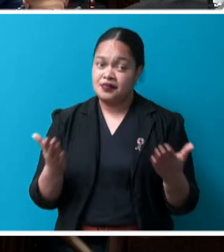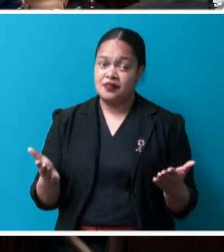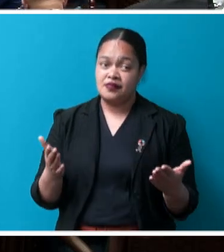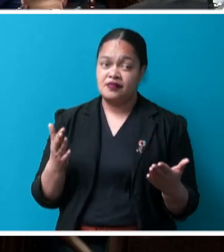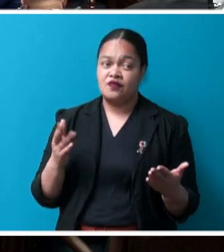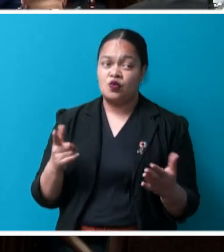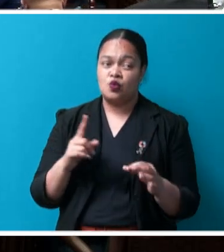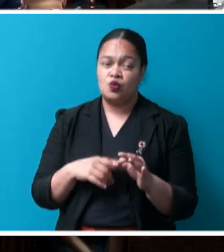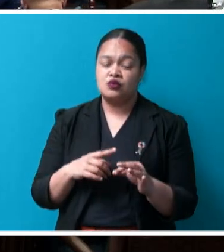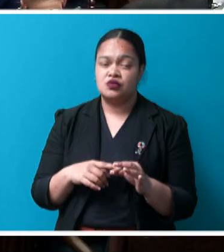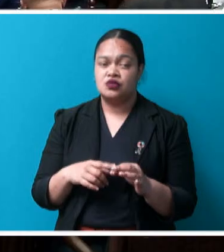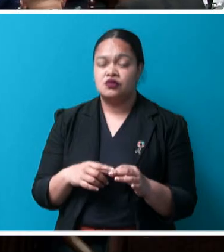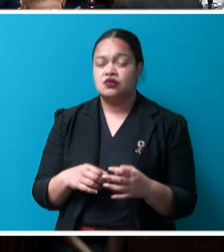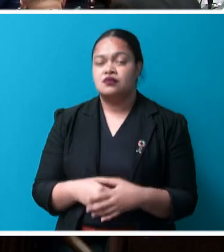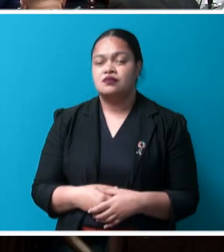Honourable Maharaj, you have.